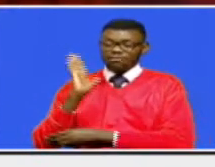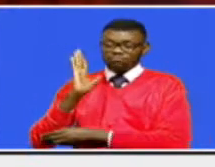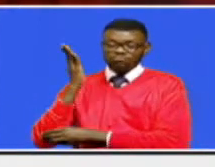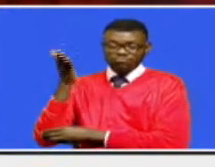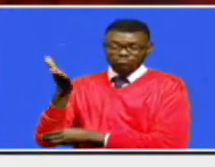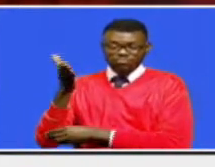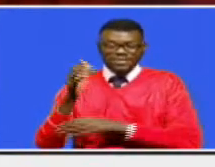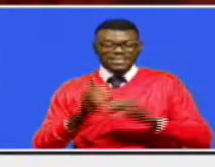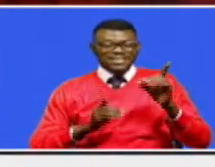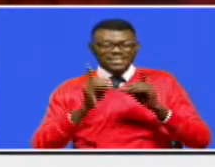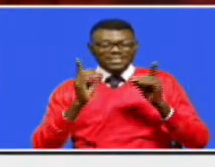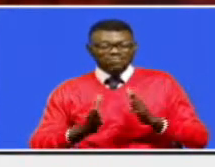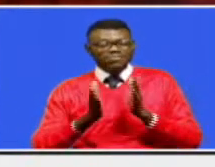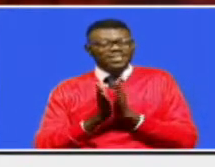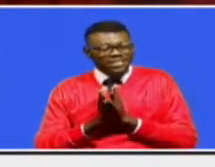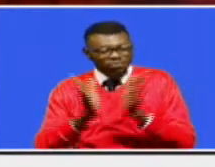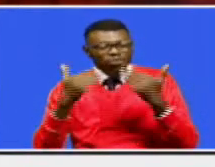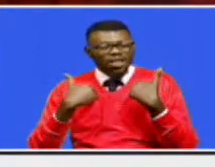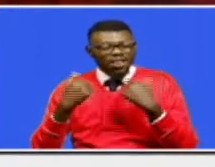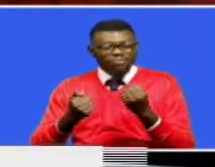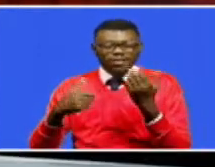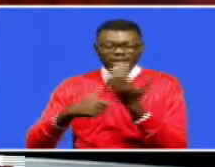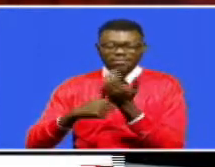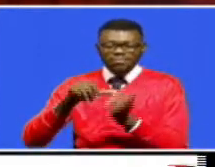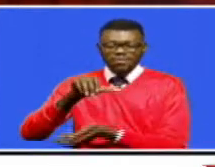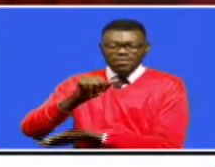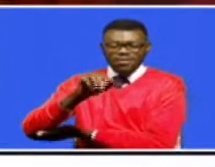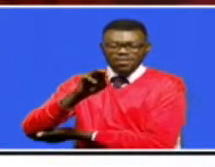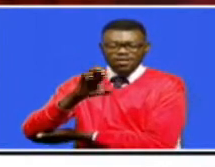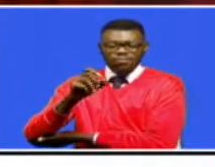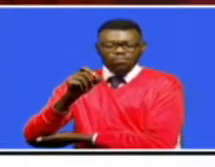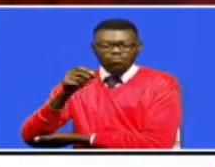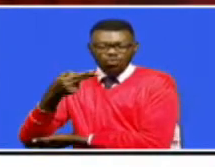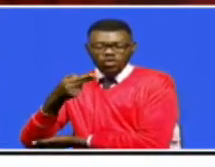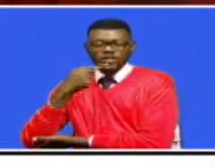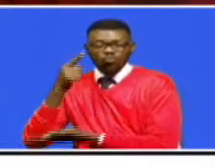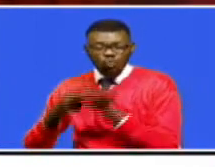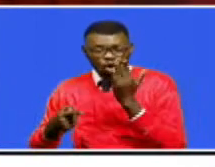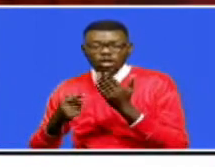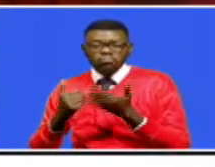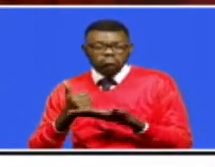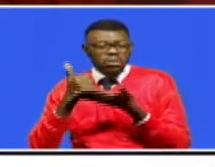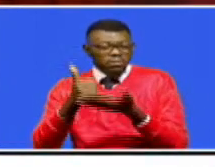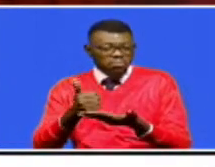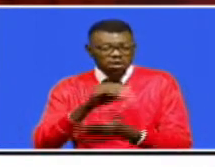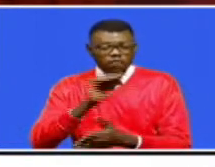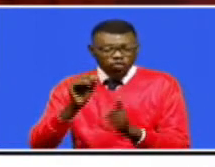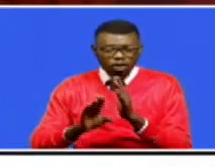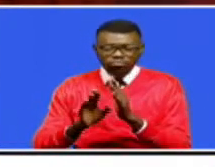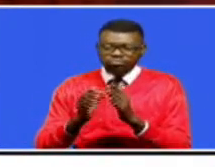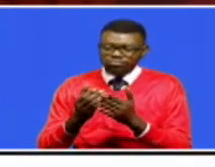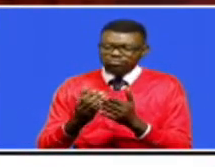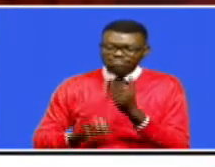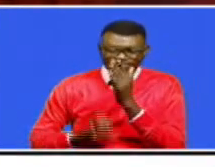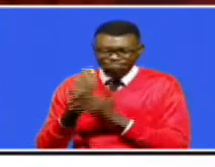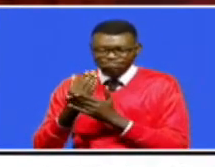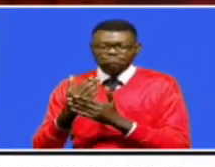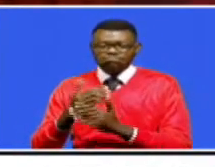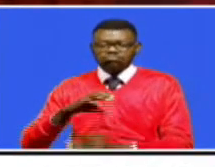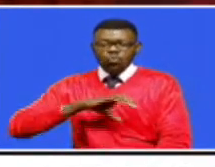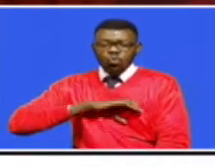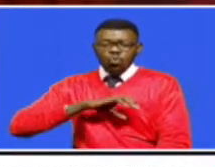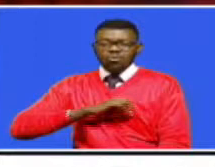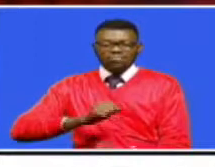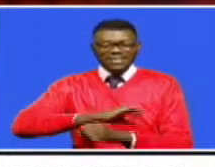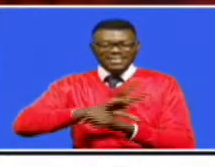of Health, Dr. Patrick Amoth, said the foundation will enable Africans to develop their own COVID-19 vaccines as well as